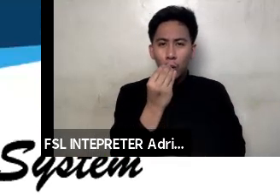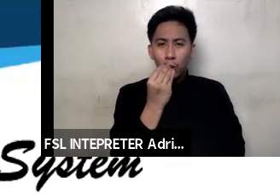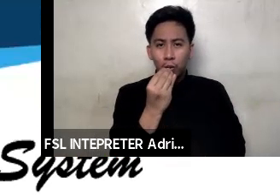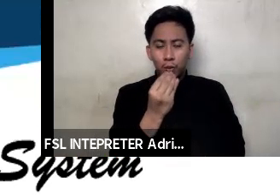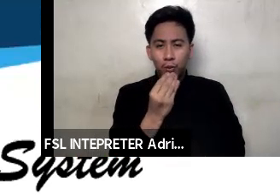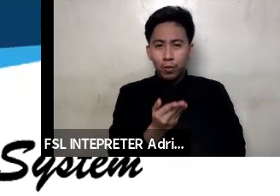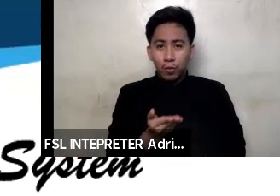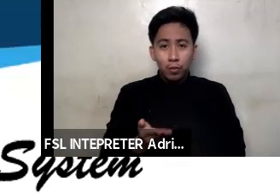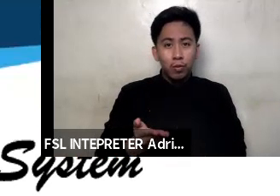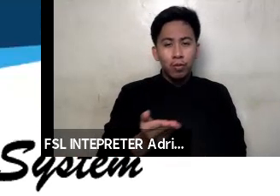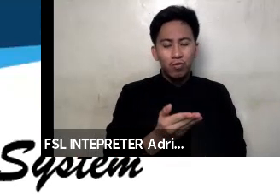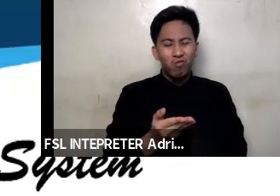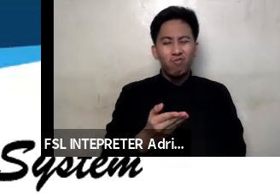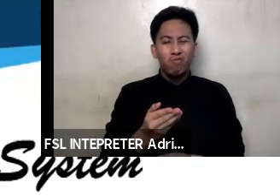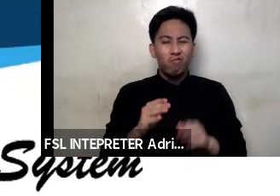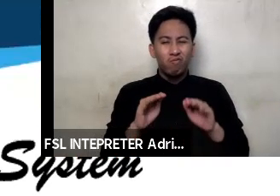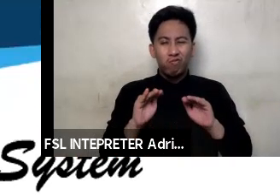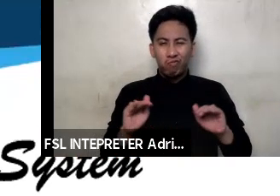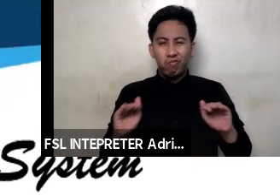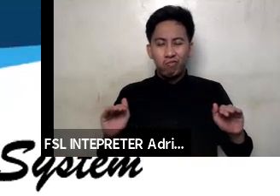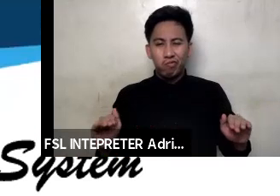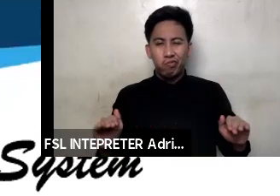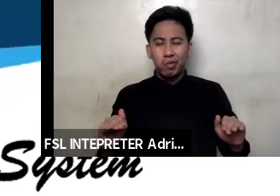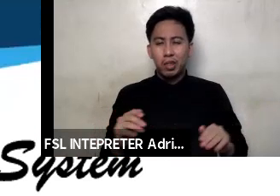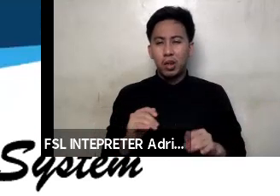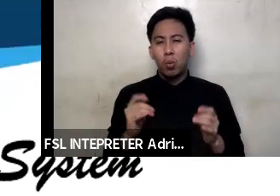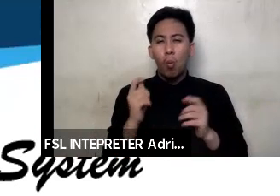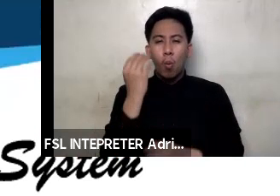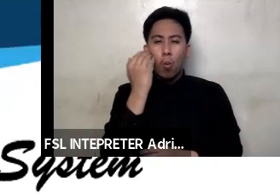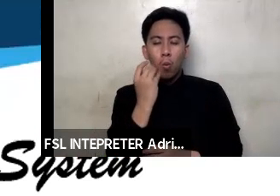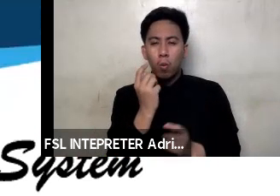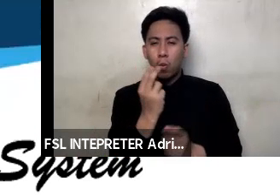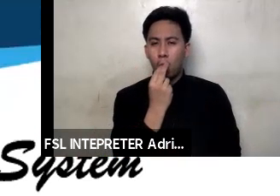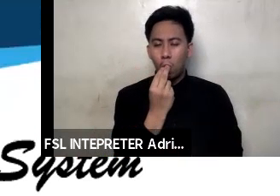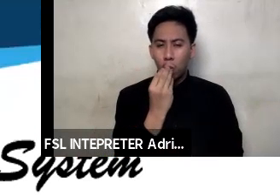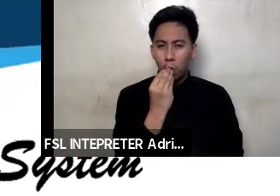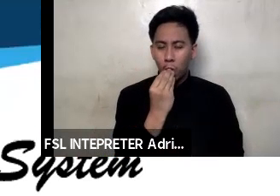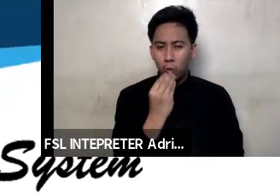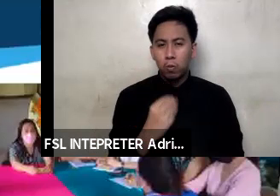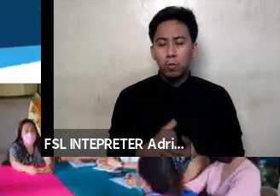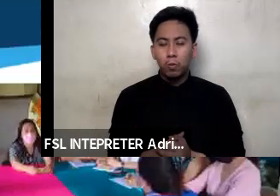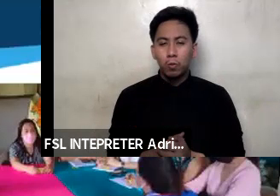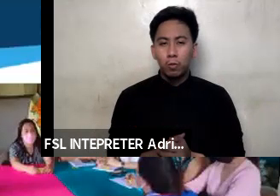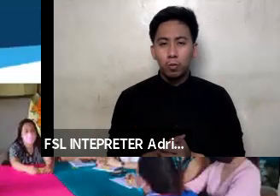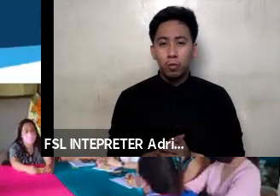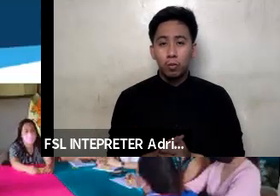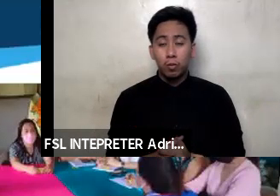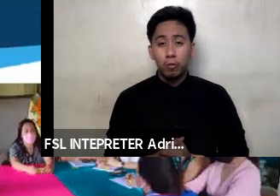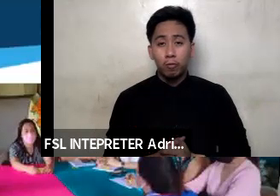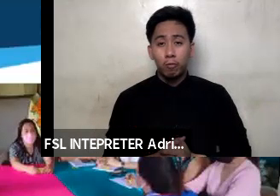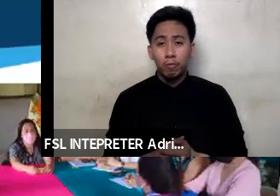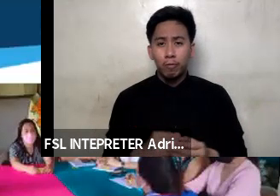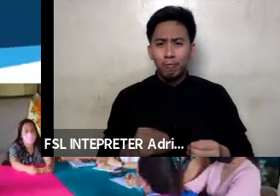malnourished children. Worthy to note that the rice and mungo to be processed will be provided by